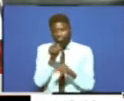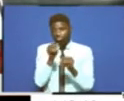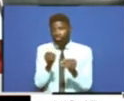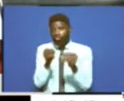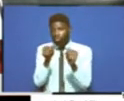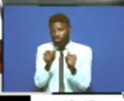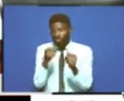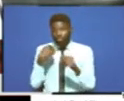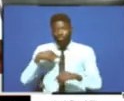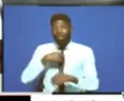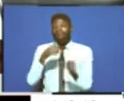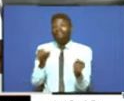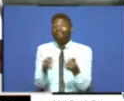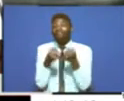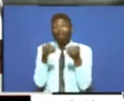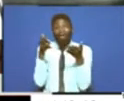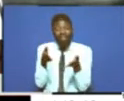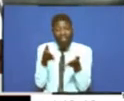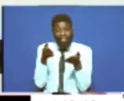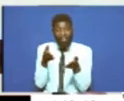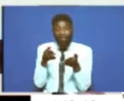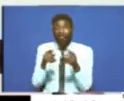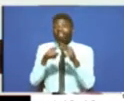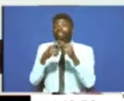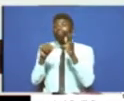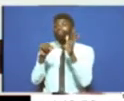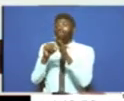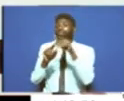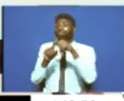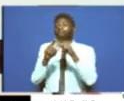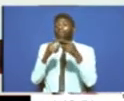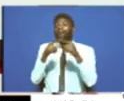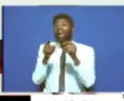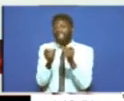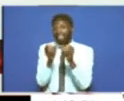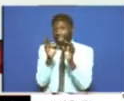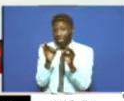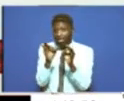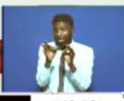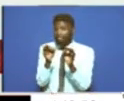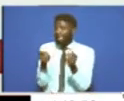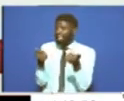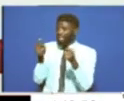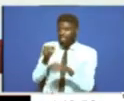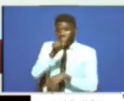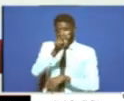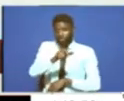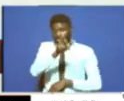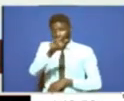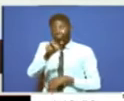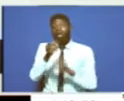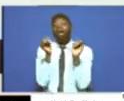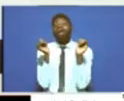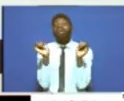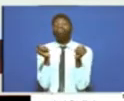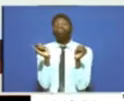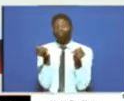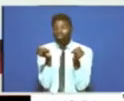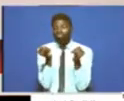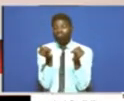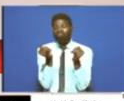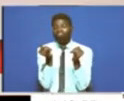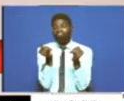we have not gotten to that point of revocation. But if any of them do not have complied among us the list we had,